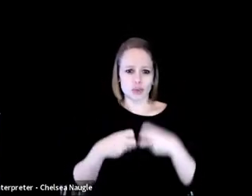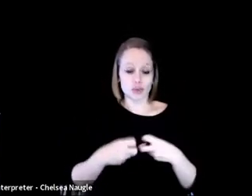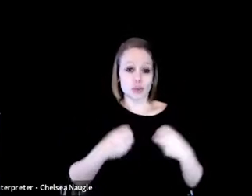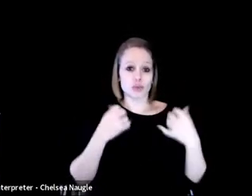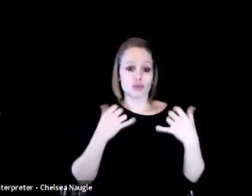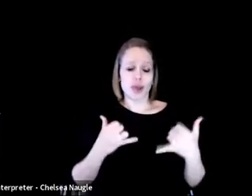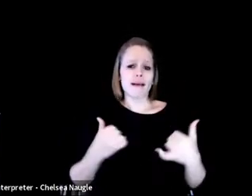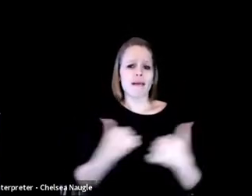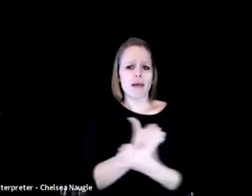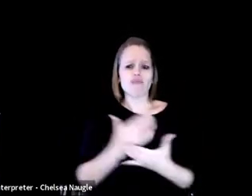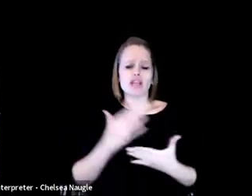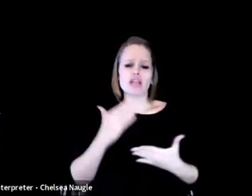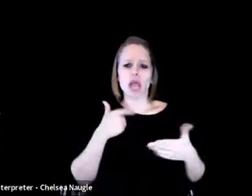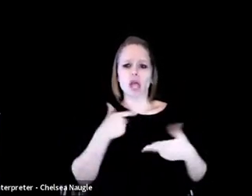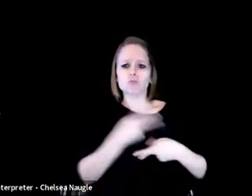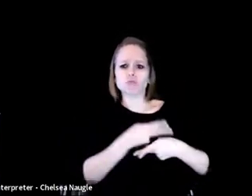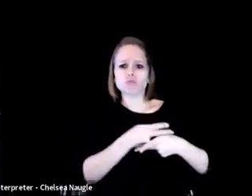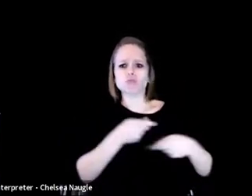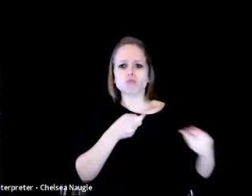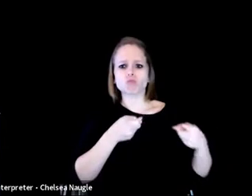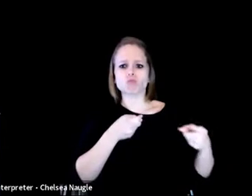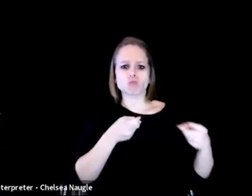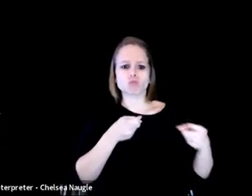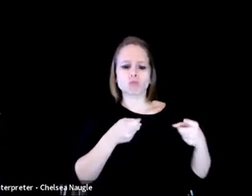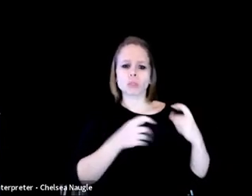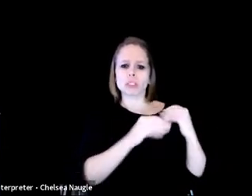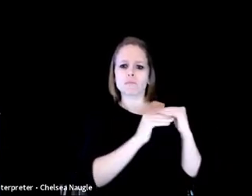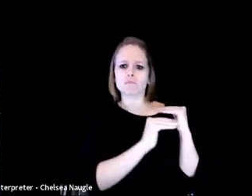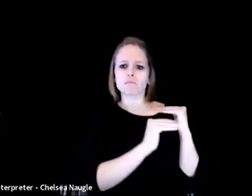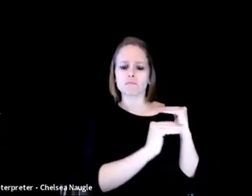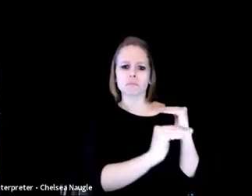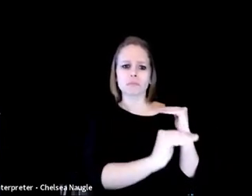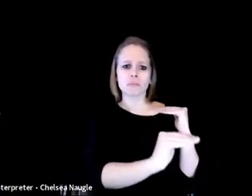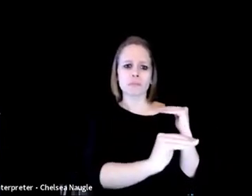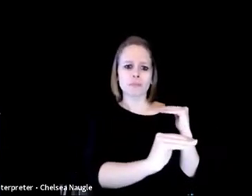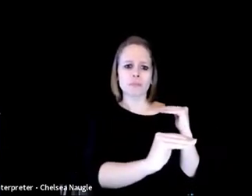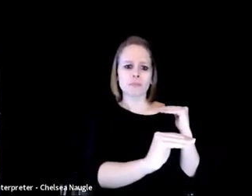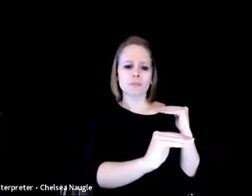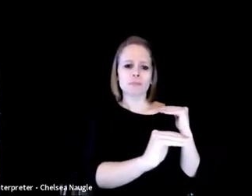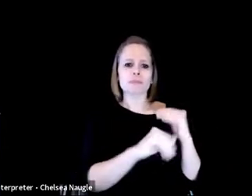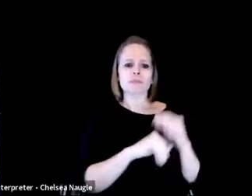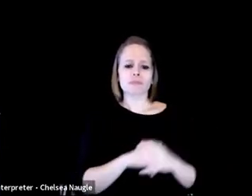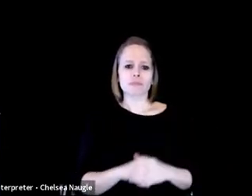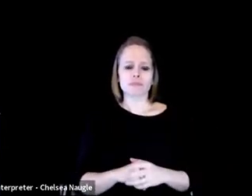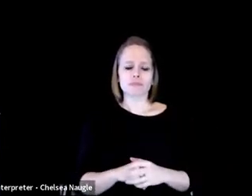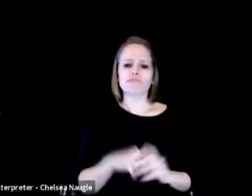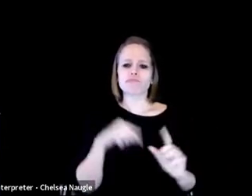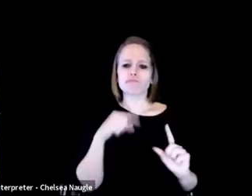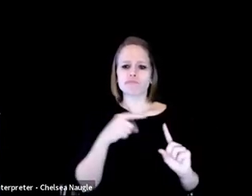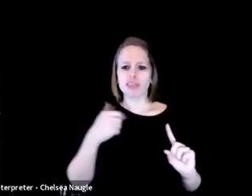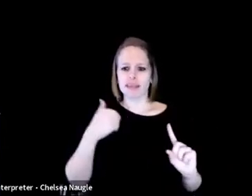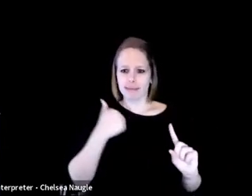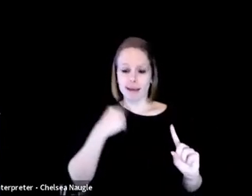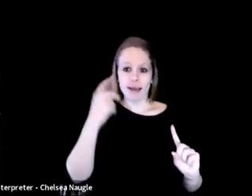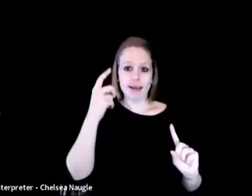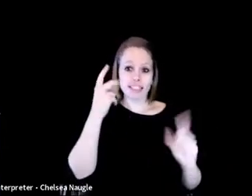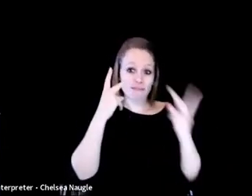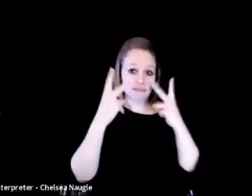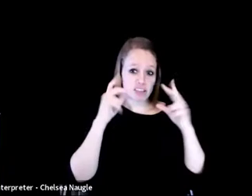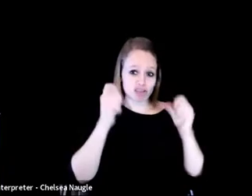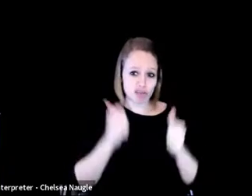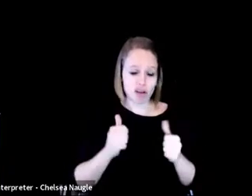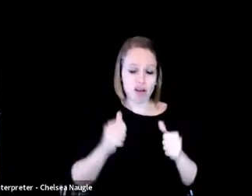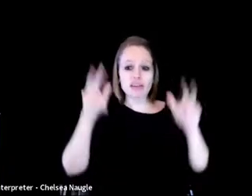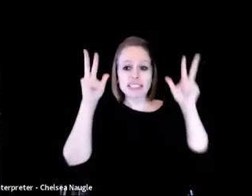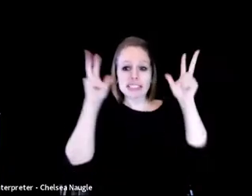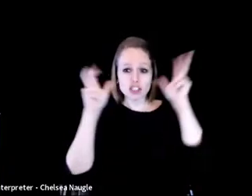Right now everything's under control. Stable. He's stable. And he has vision and hearing loss,